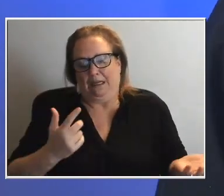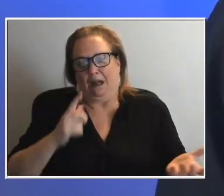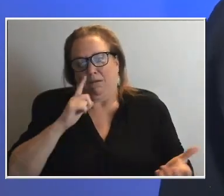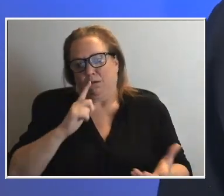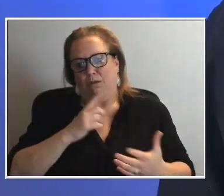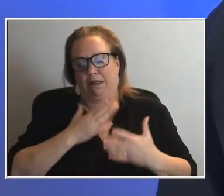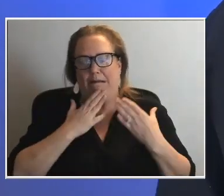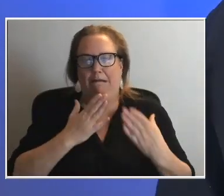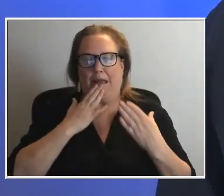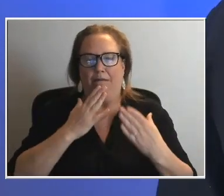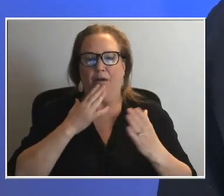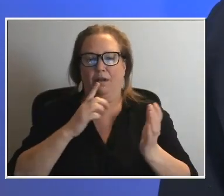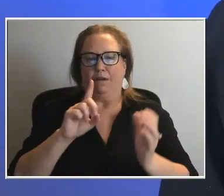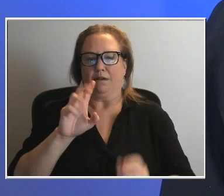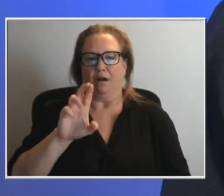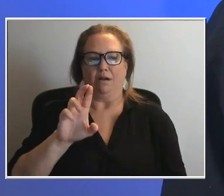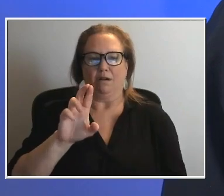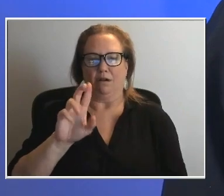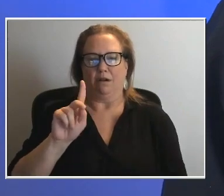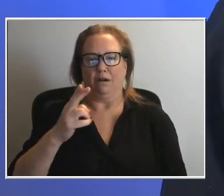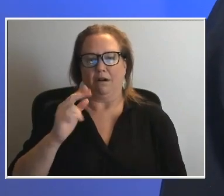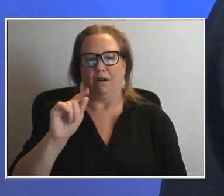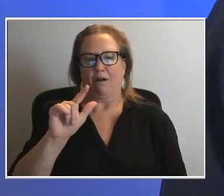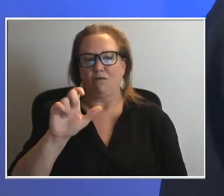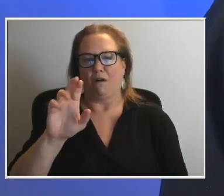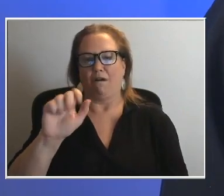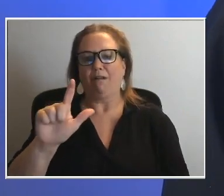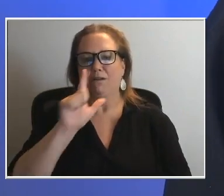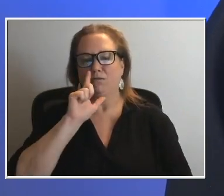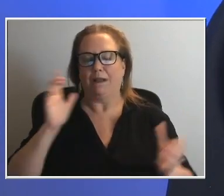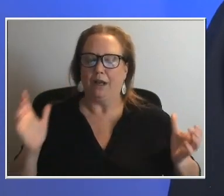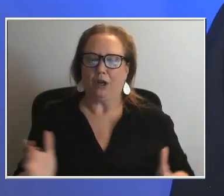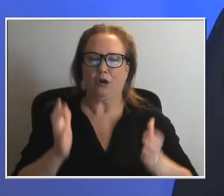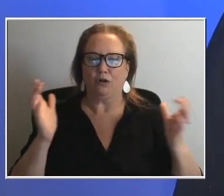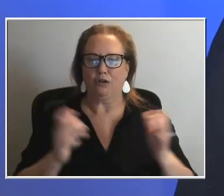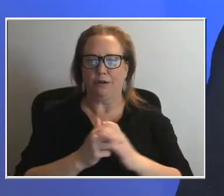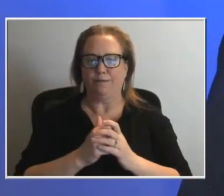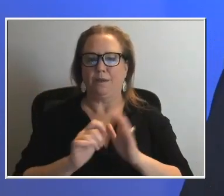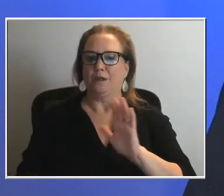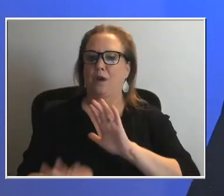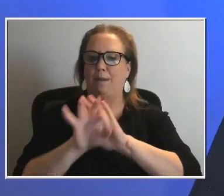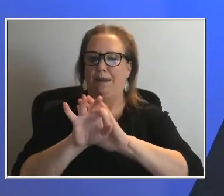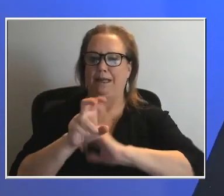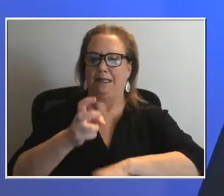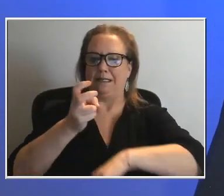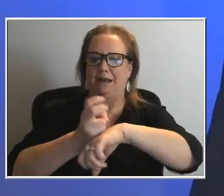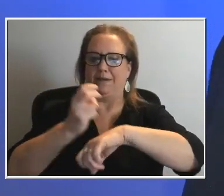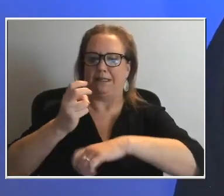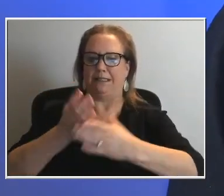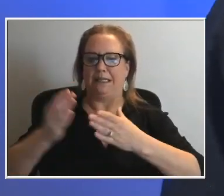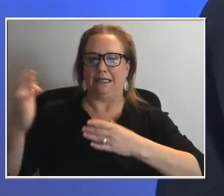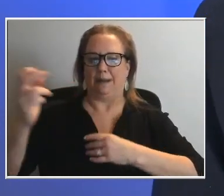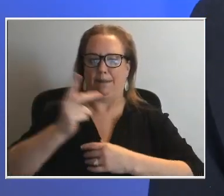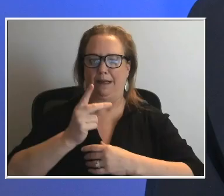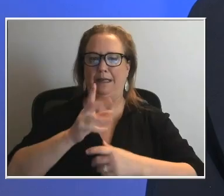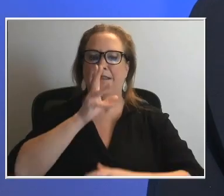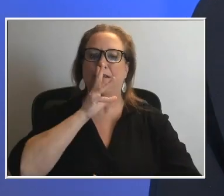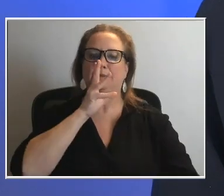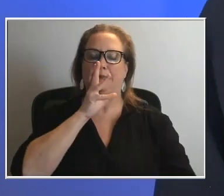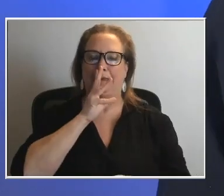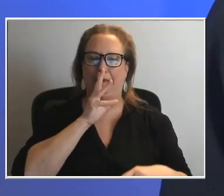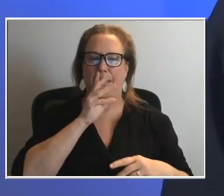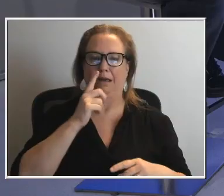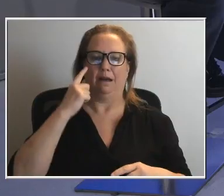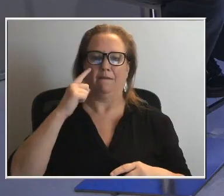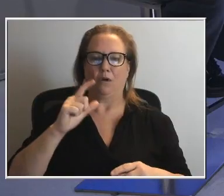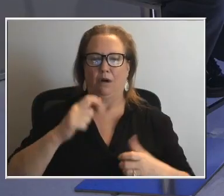fact that Dr. Cacarala was very encouraging, and so I picked probably the toughest thing to come back on, right? And that was to speak for a